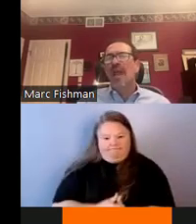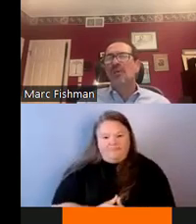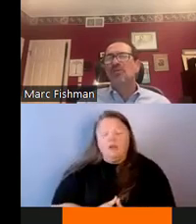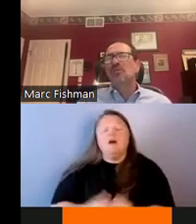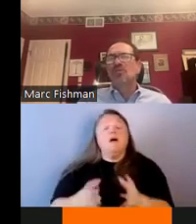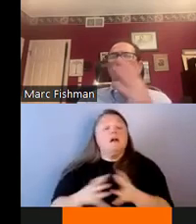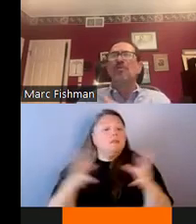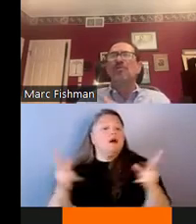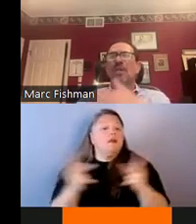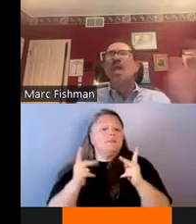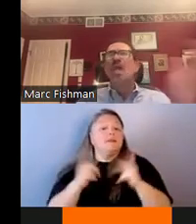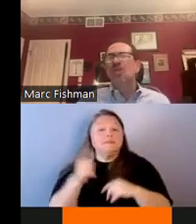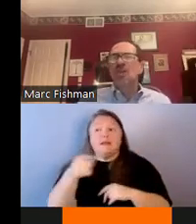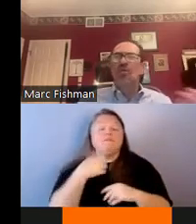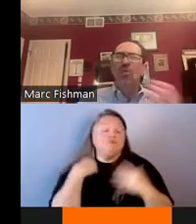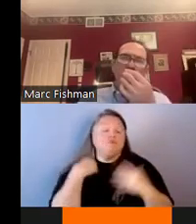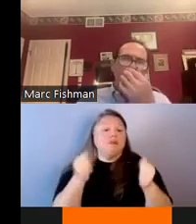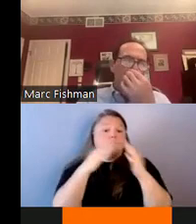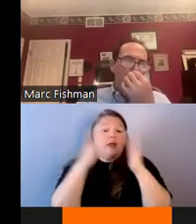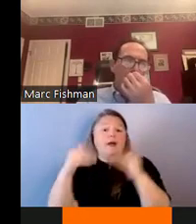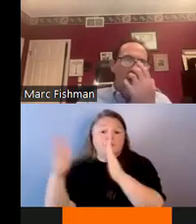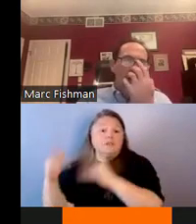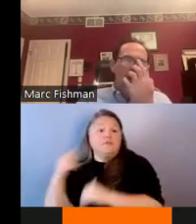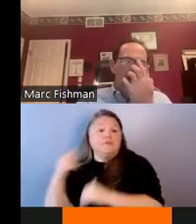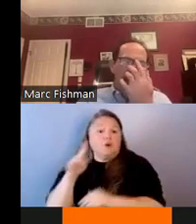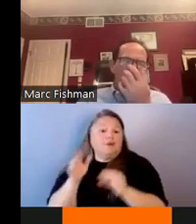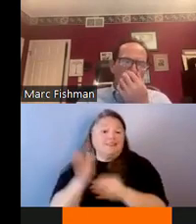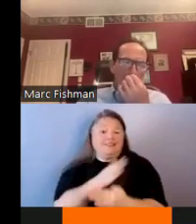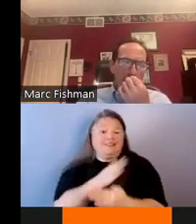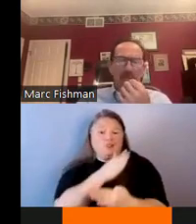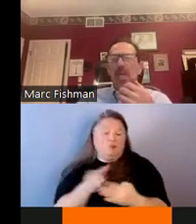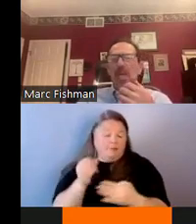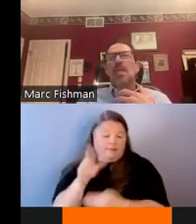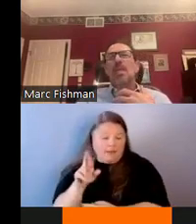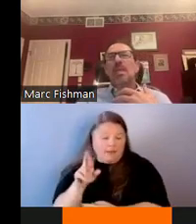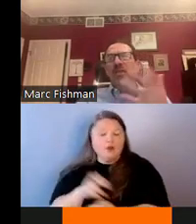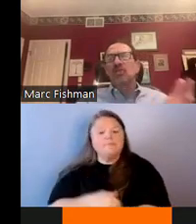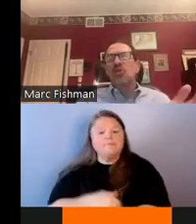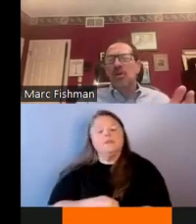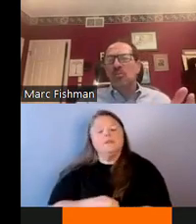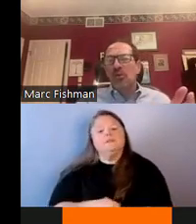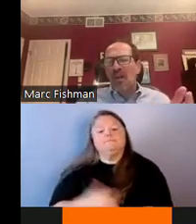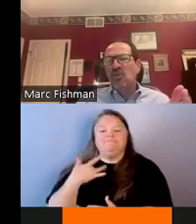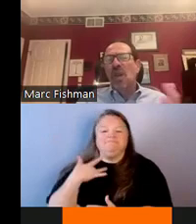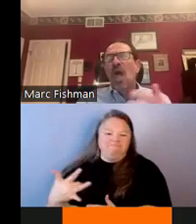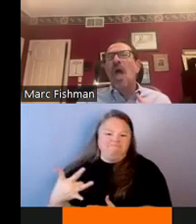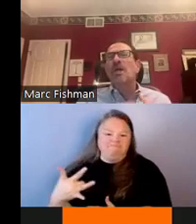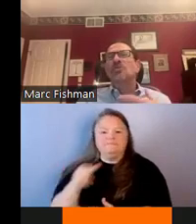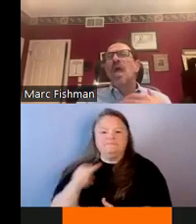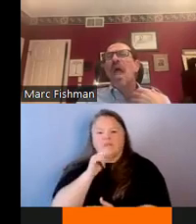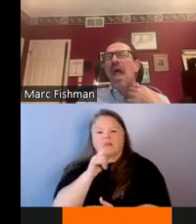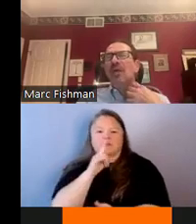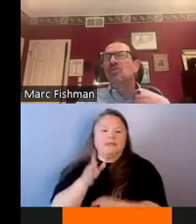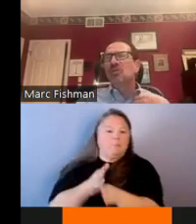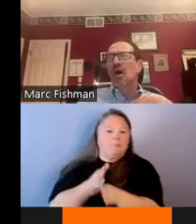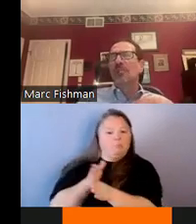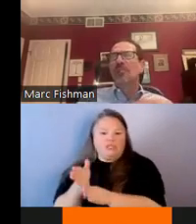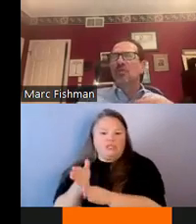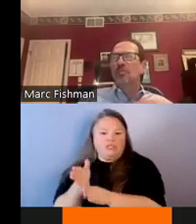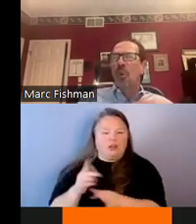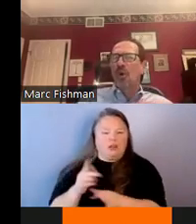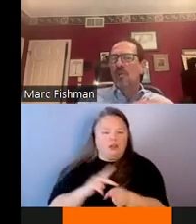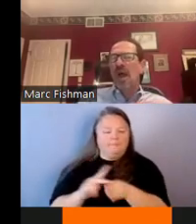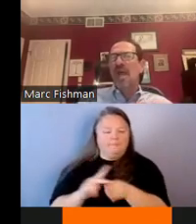have recovery houses as part of the continuum of care. They tend to be not so much professionalized